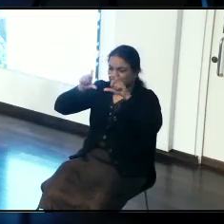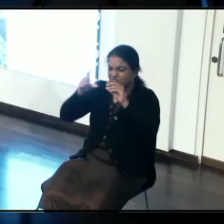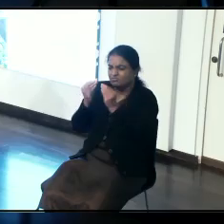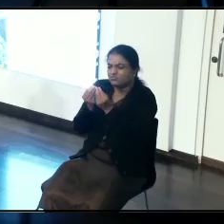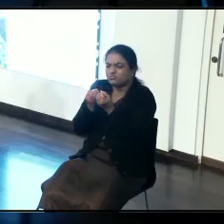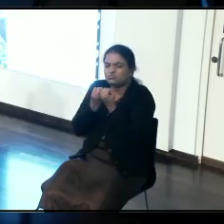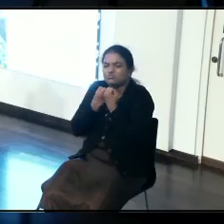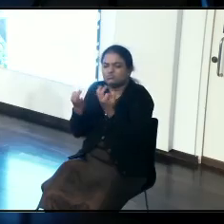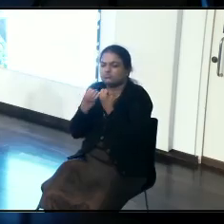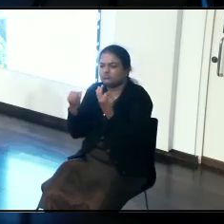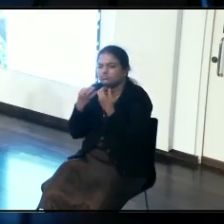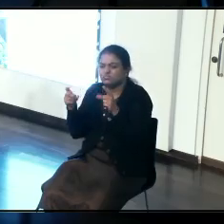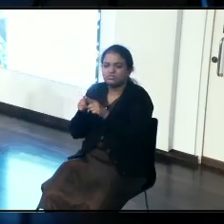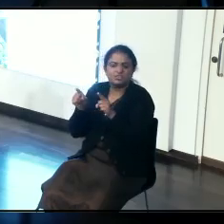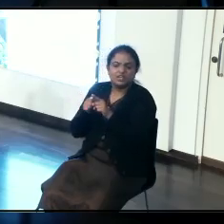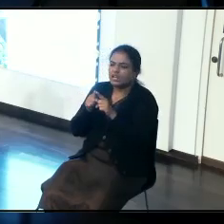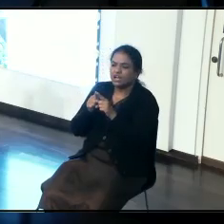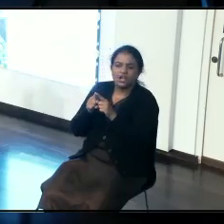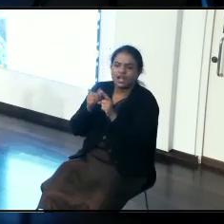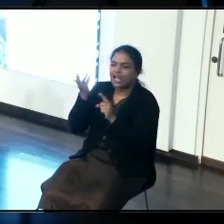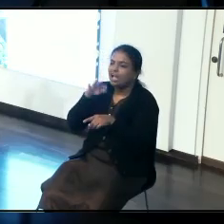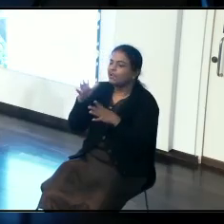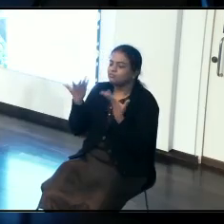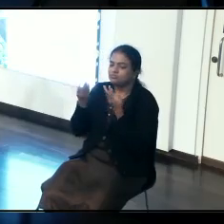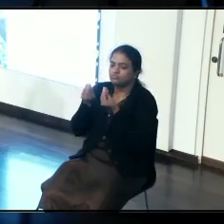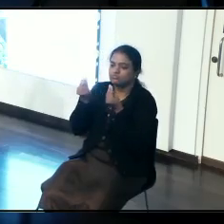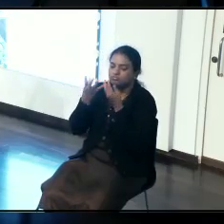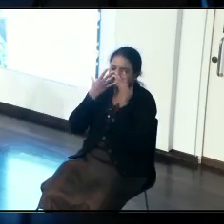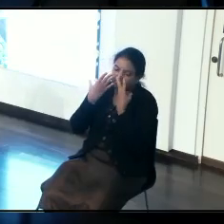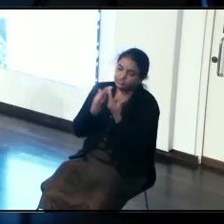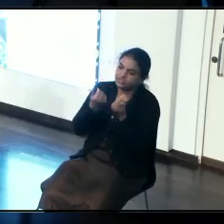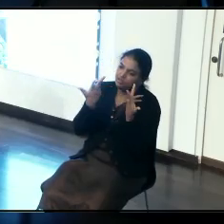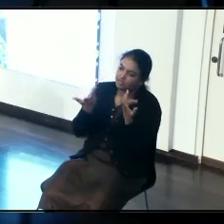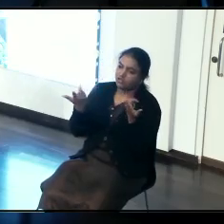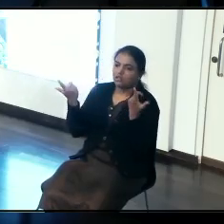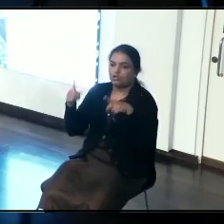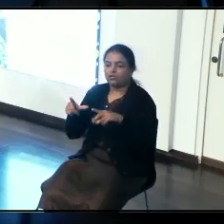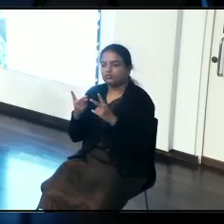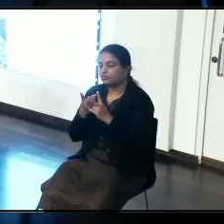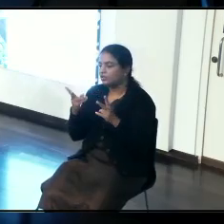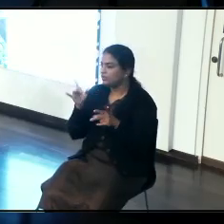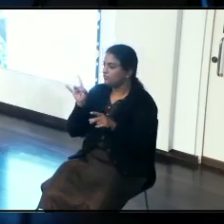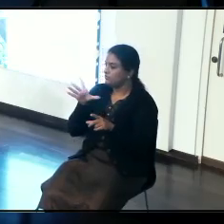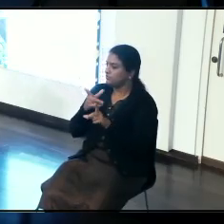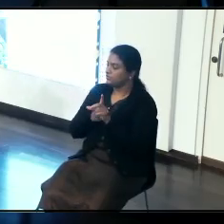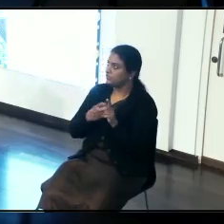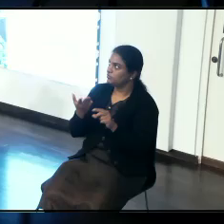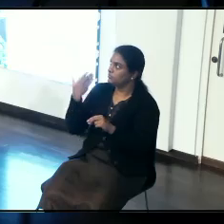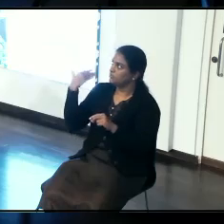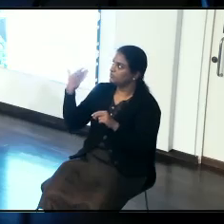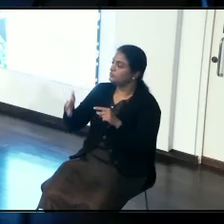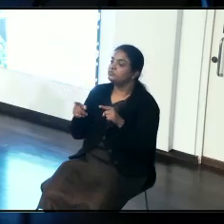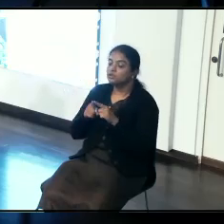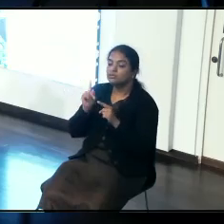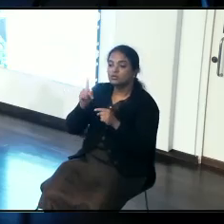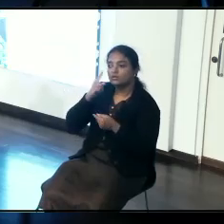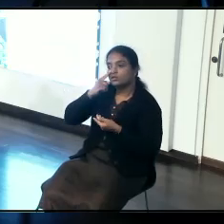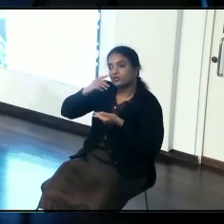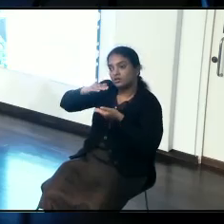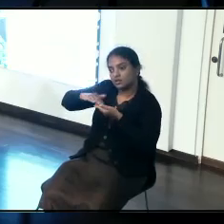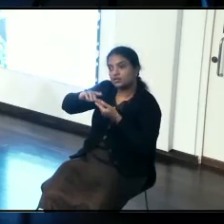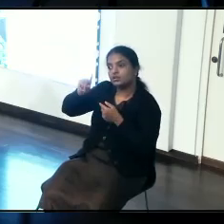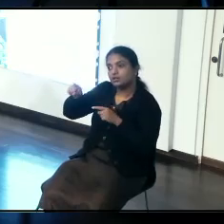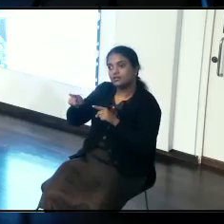And most of it will get lost, right? It'll evaporate within 10, 15 years. My wife has this